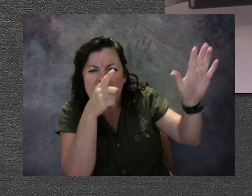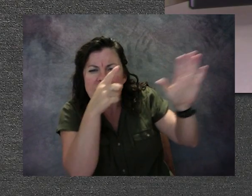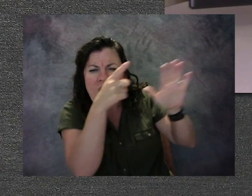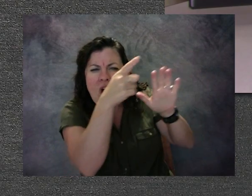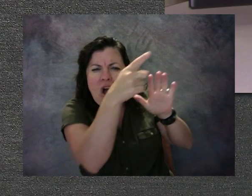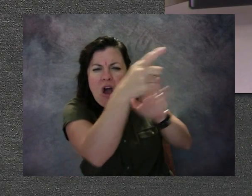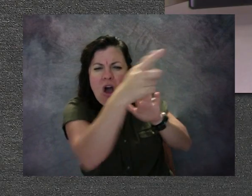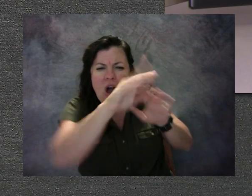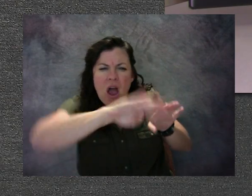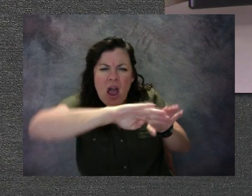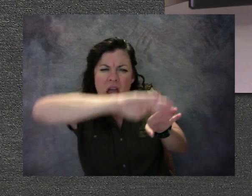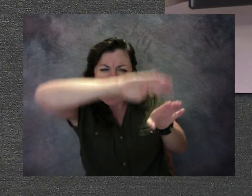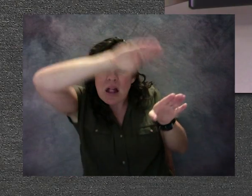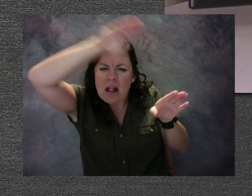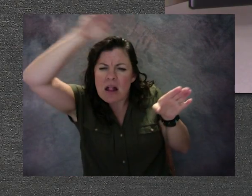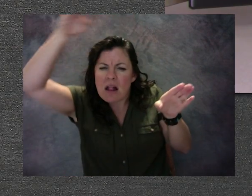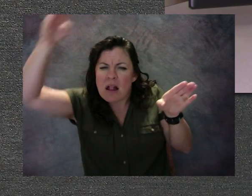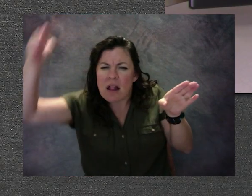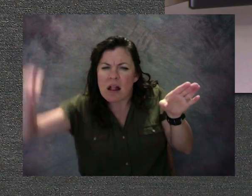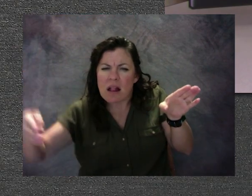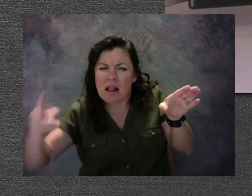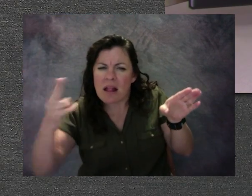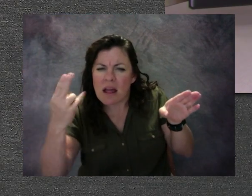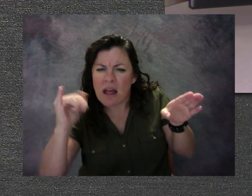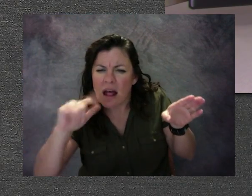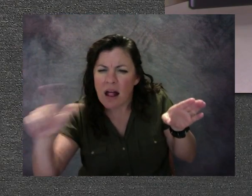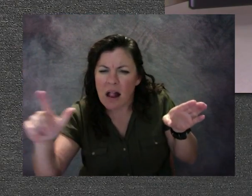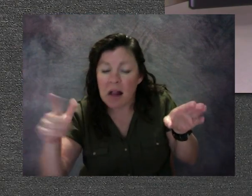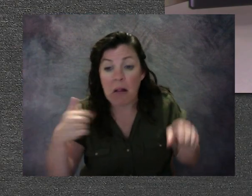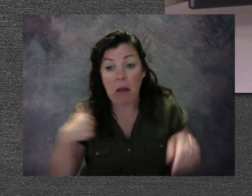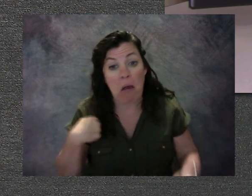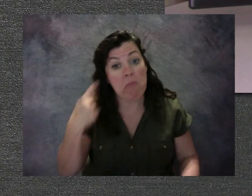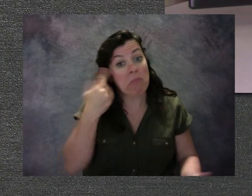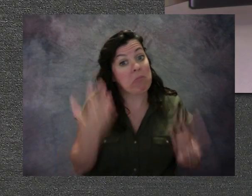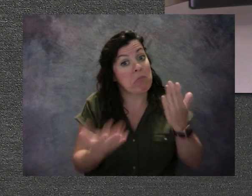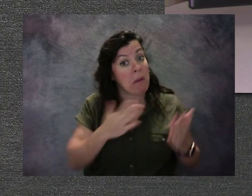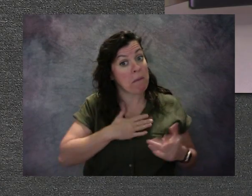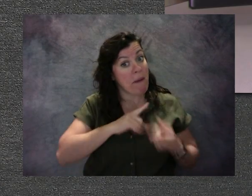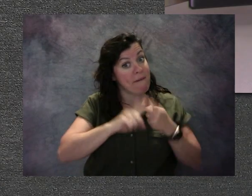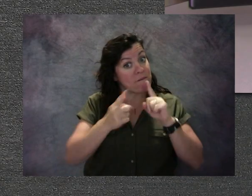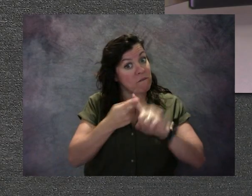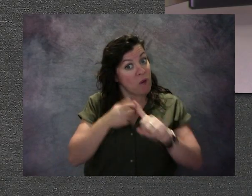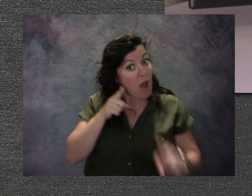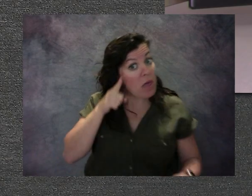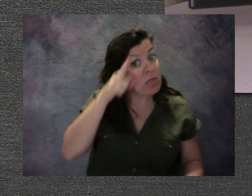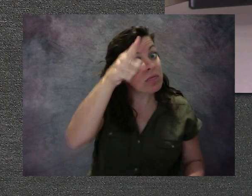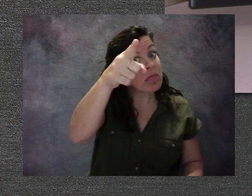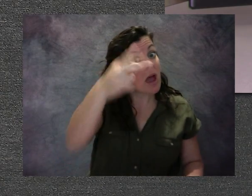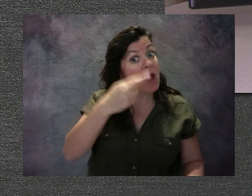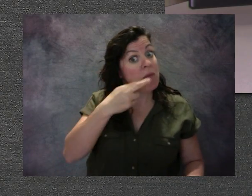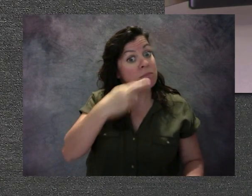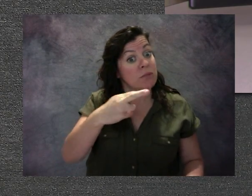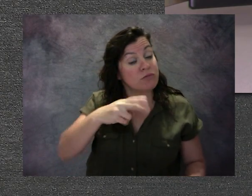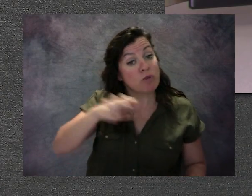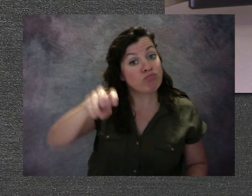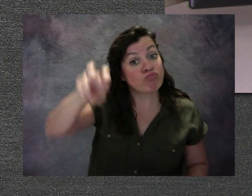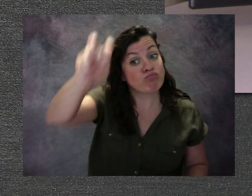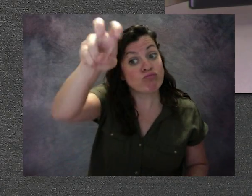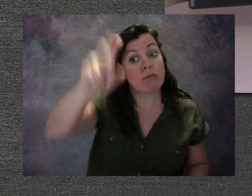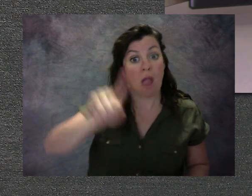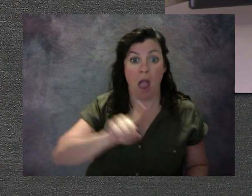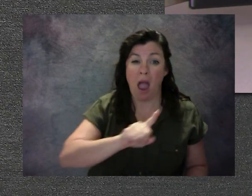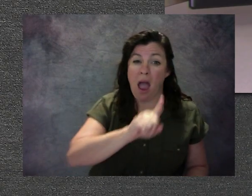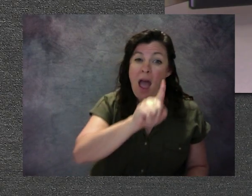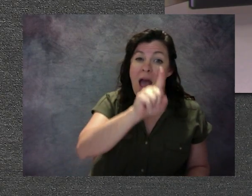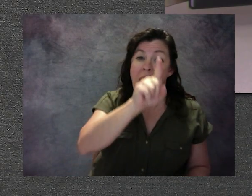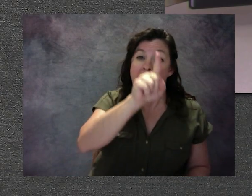said, maybe my good friend's up the hill. So I went all the way up to the